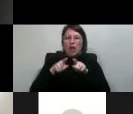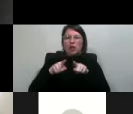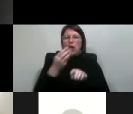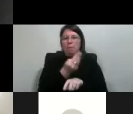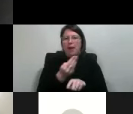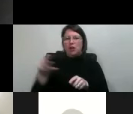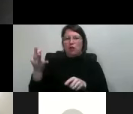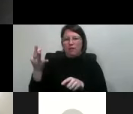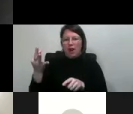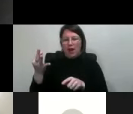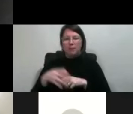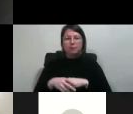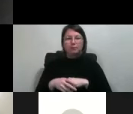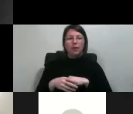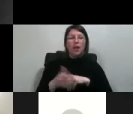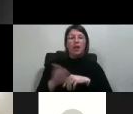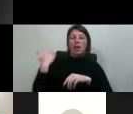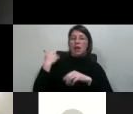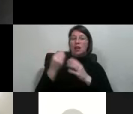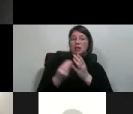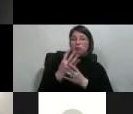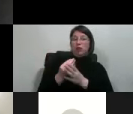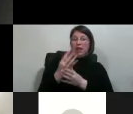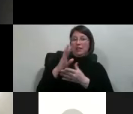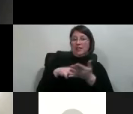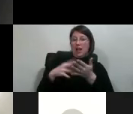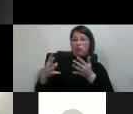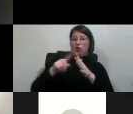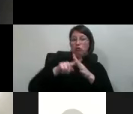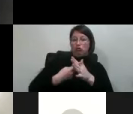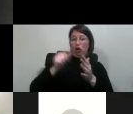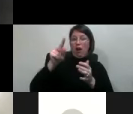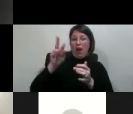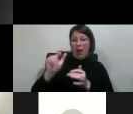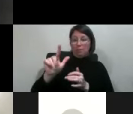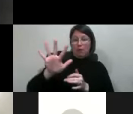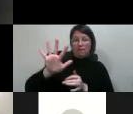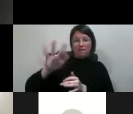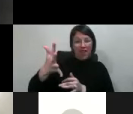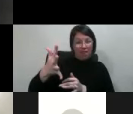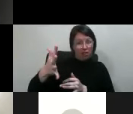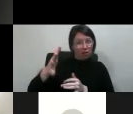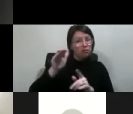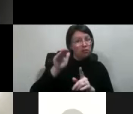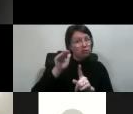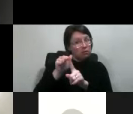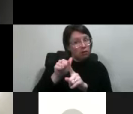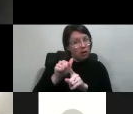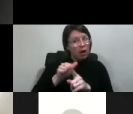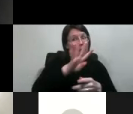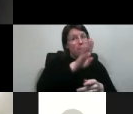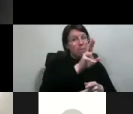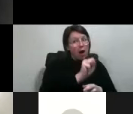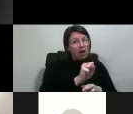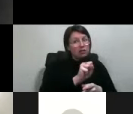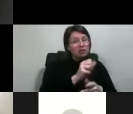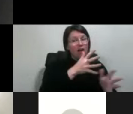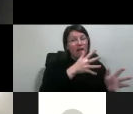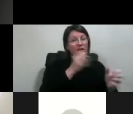though, in the spring schedule, which goes into effect on April 5th, note this is different than the schedule for bus and rapid